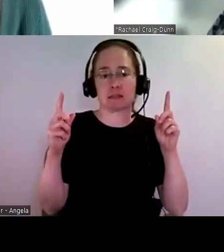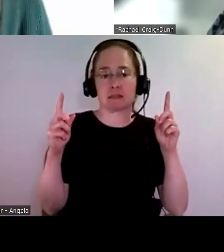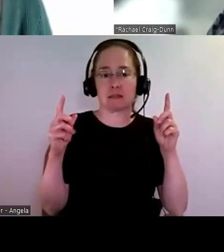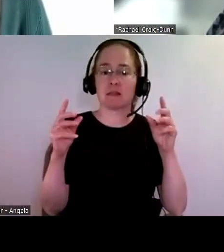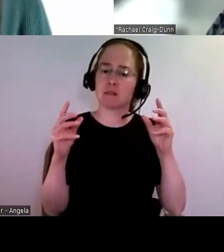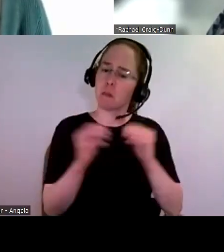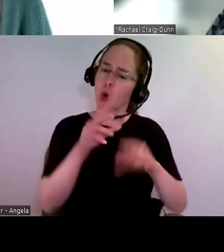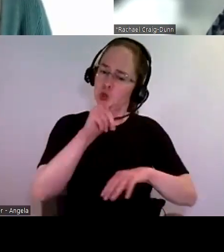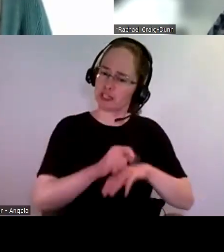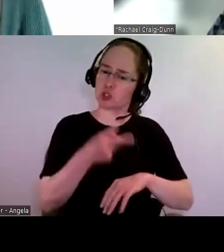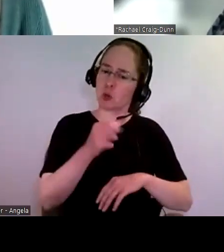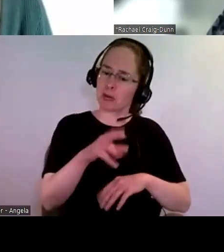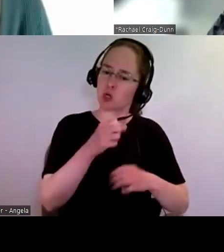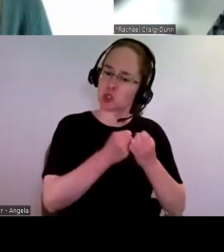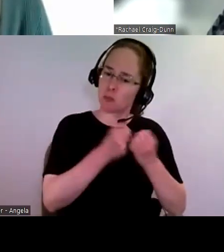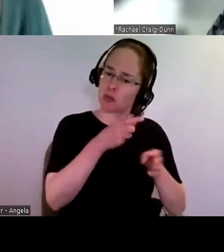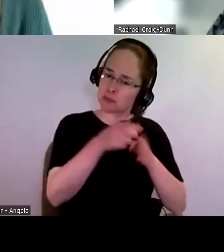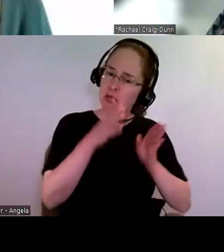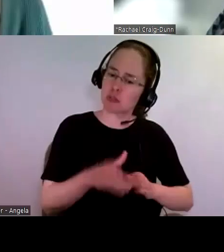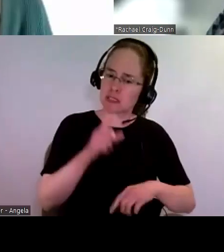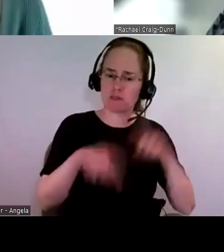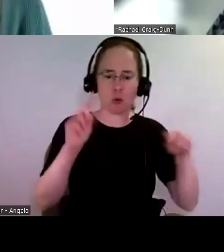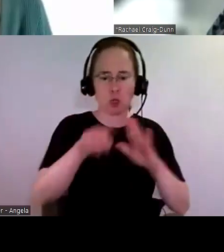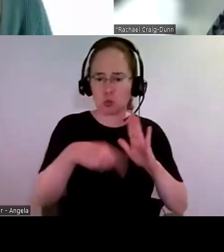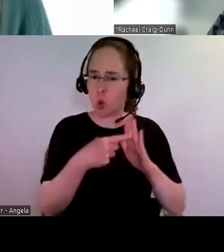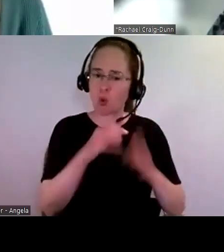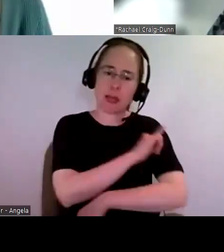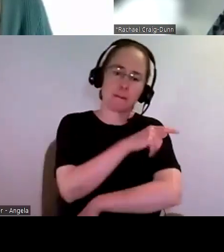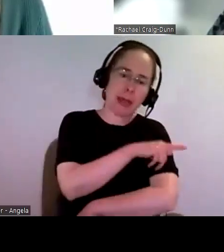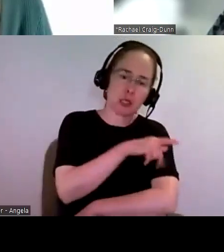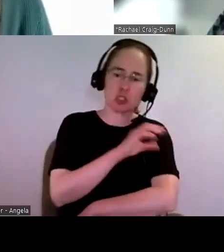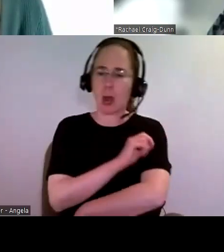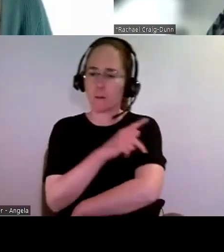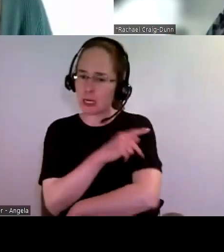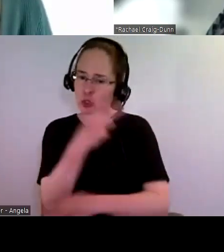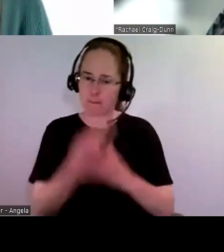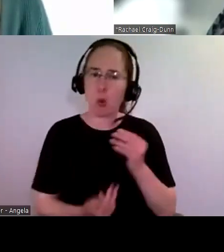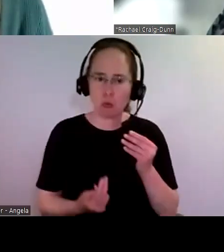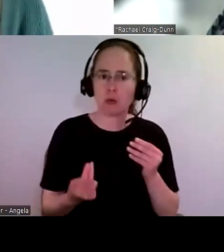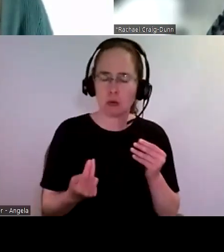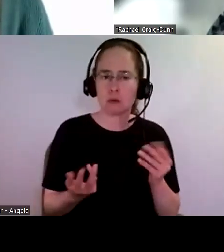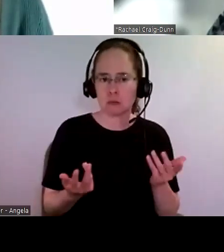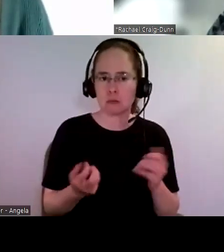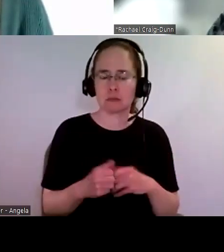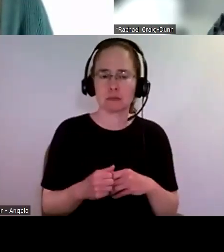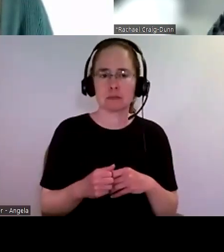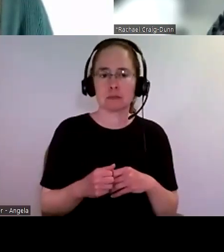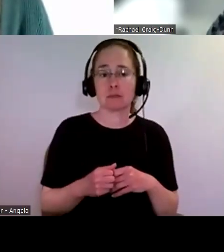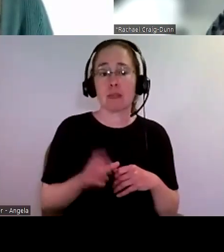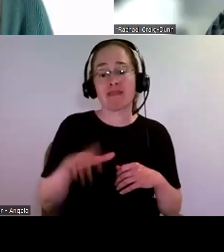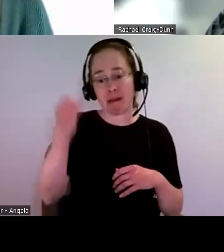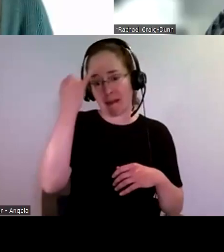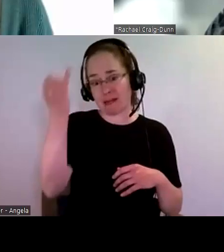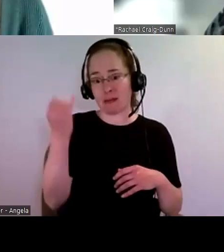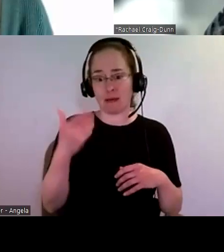peer support specialists in various roles, both inpatient and outpatient. And so the idea of having